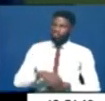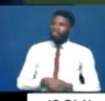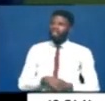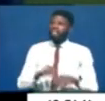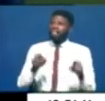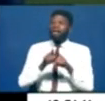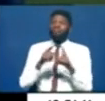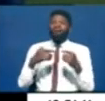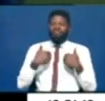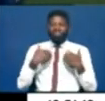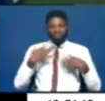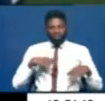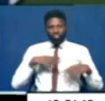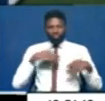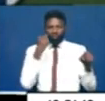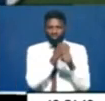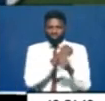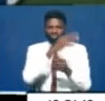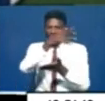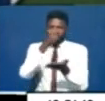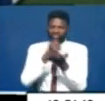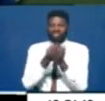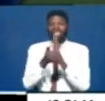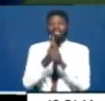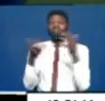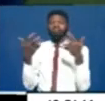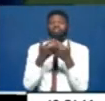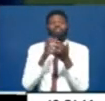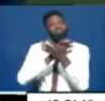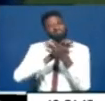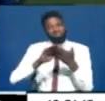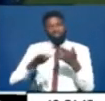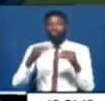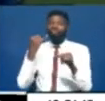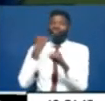okay, as far as job qualifications and what have you.